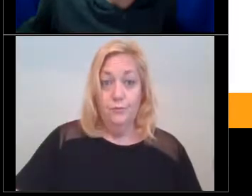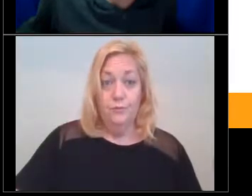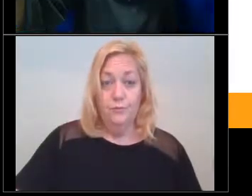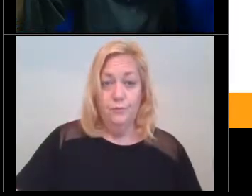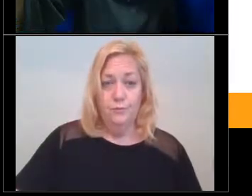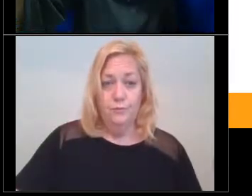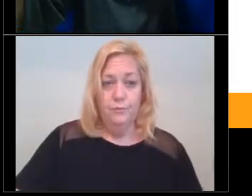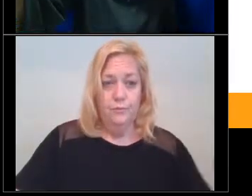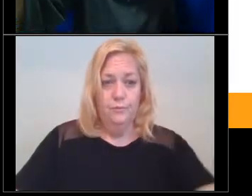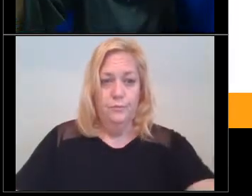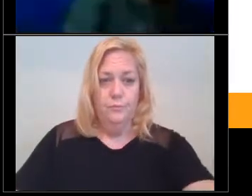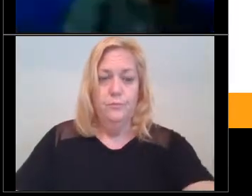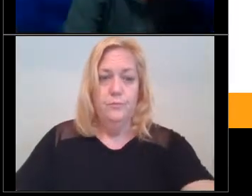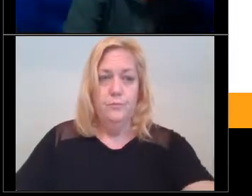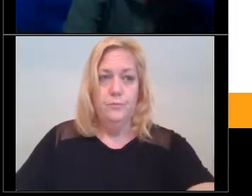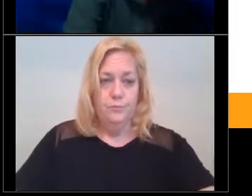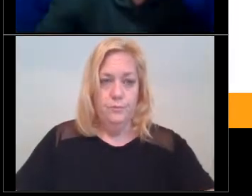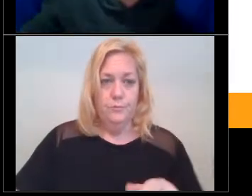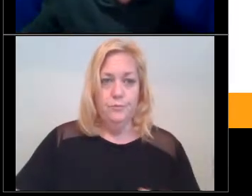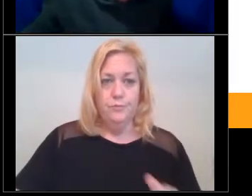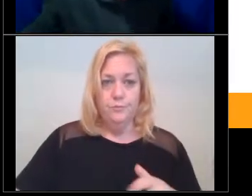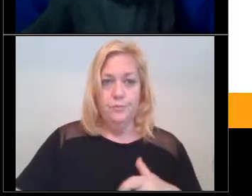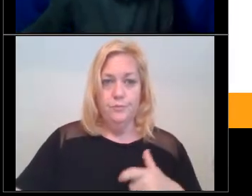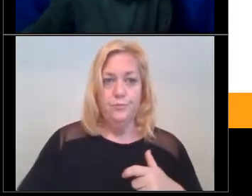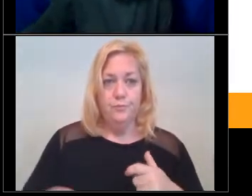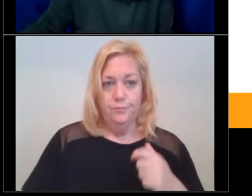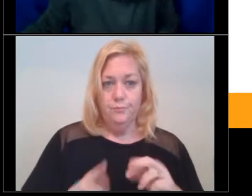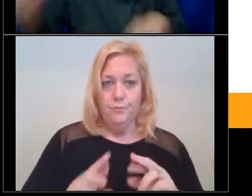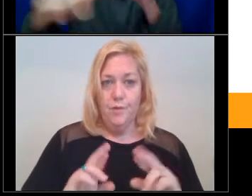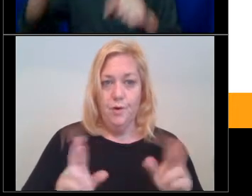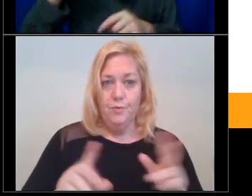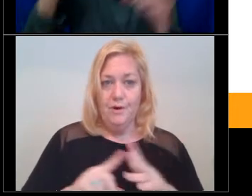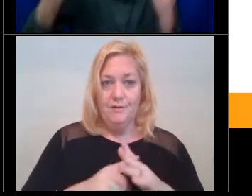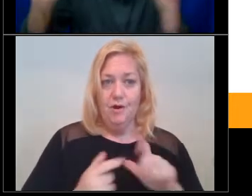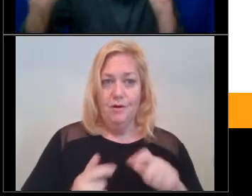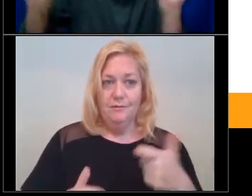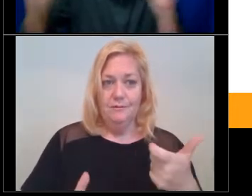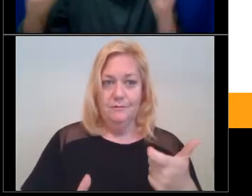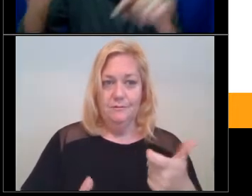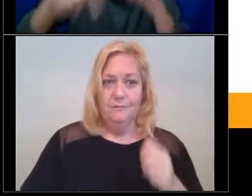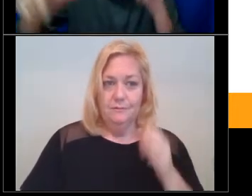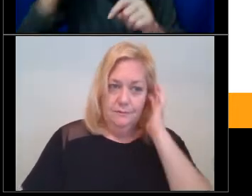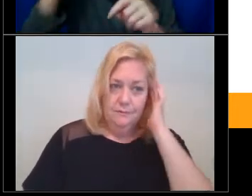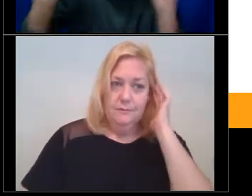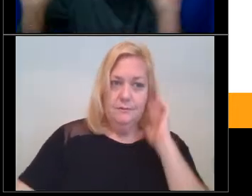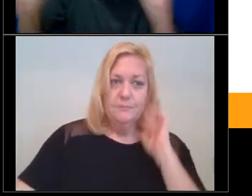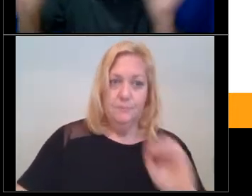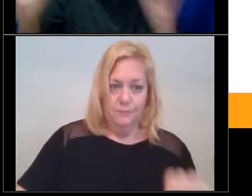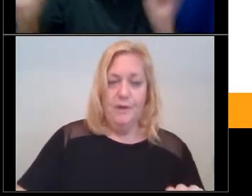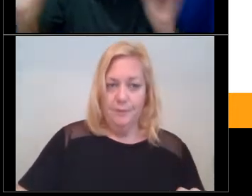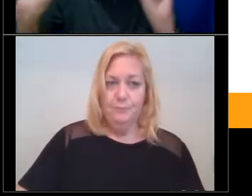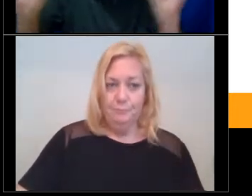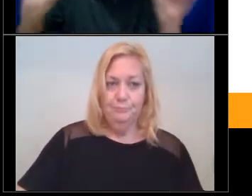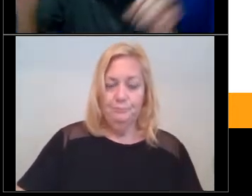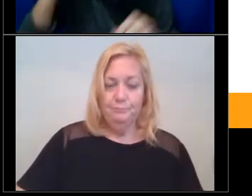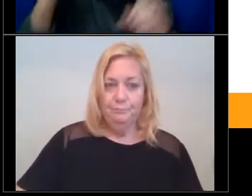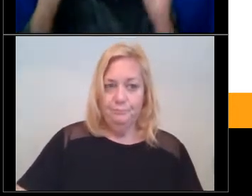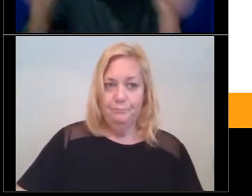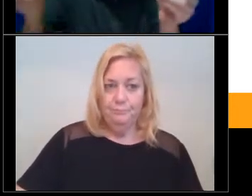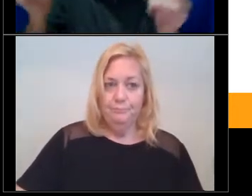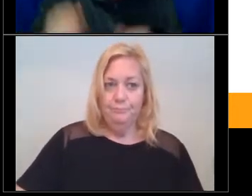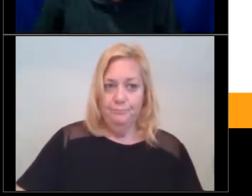headquarters, in the engagement, in equitable engagement spaces. And one of those efforts was really an